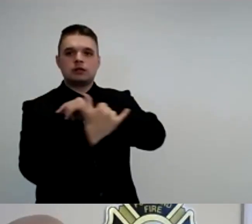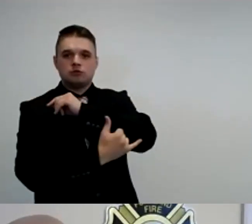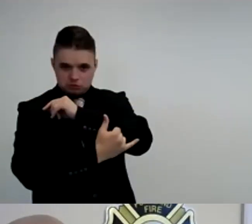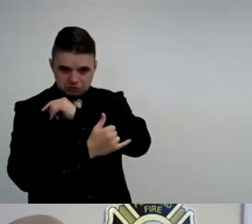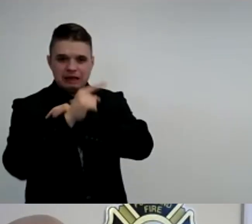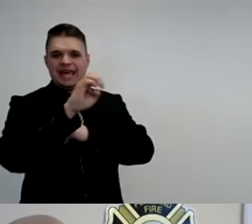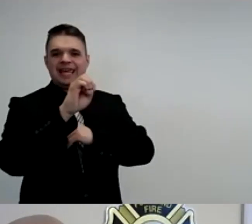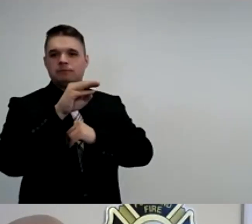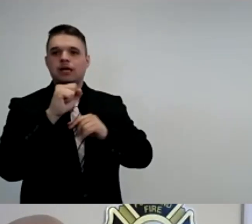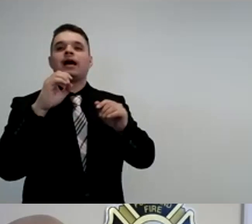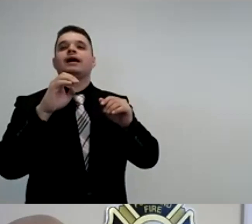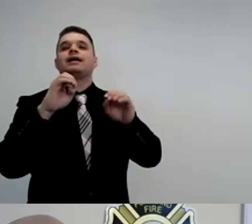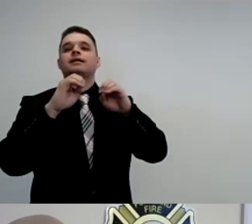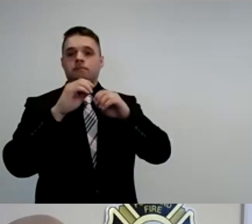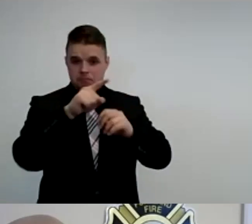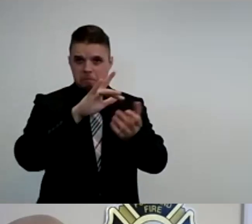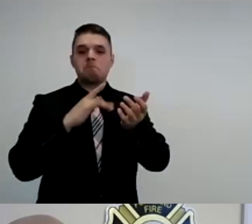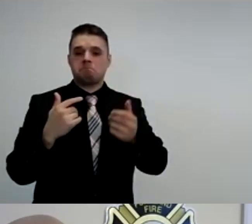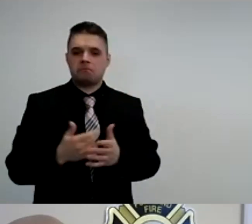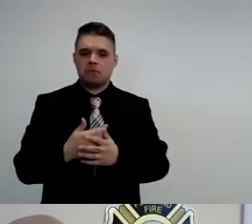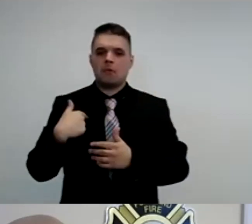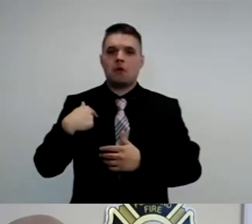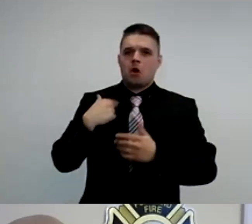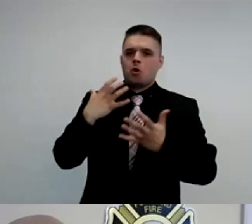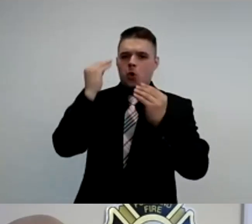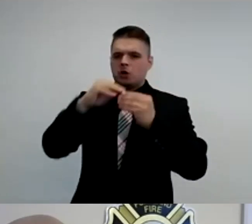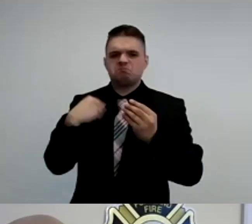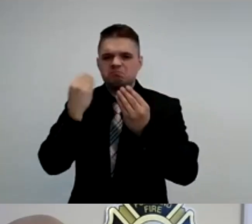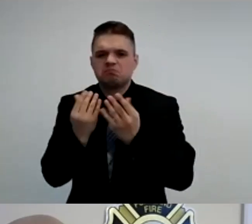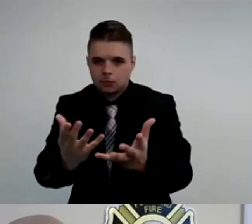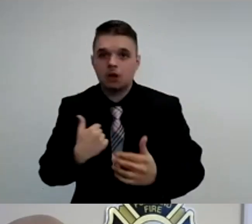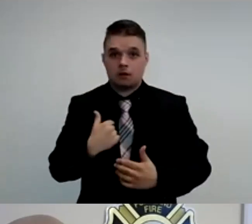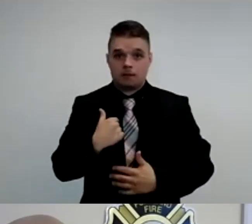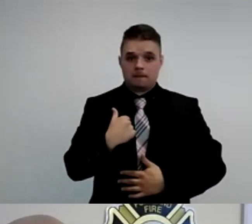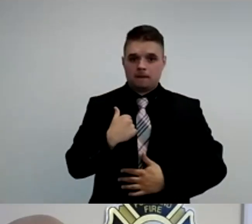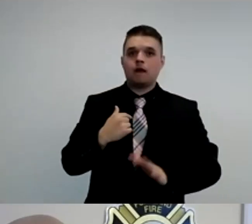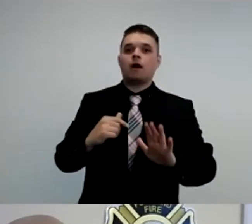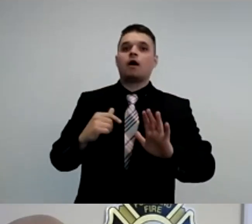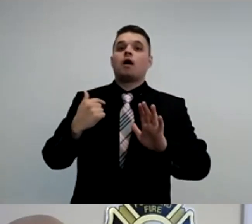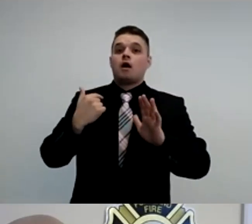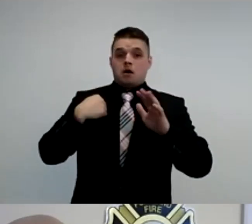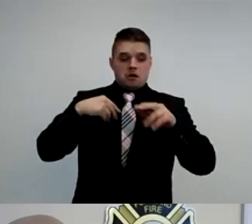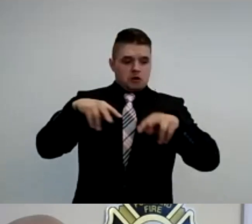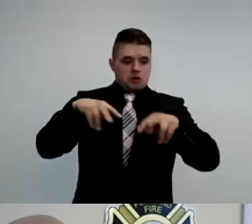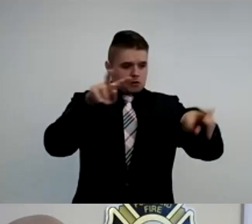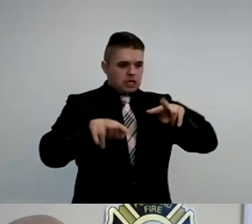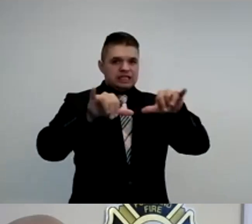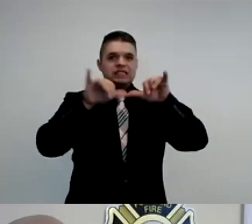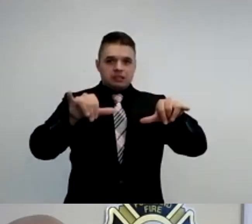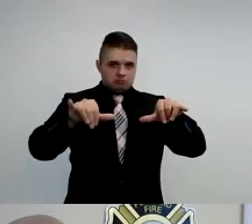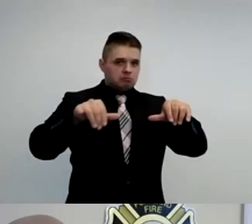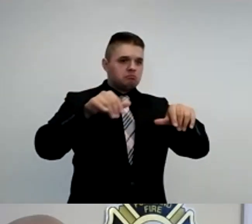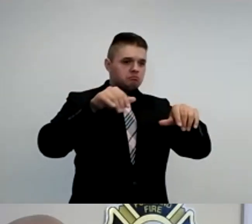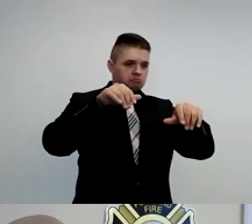one of the things that I do is review data of our system pretty much on a daily basis.